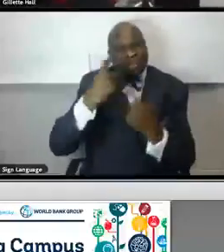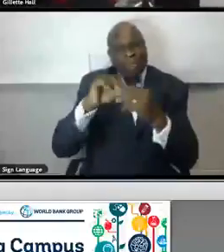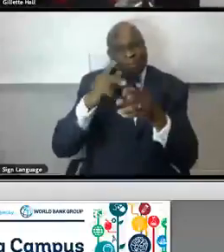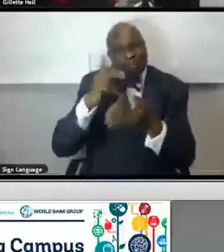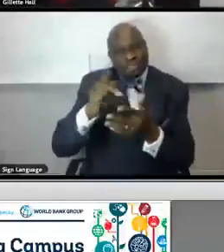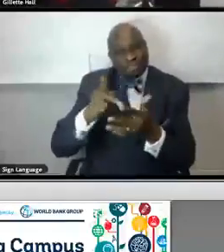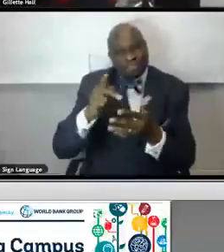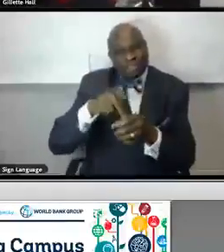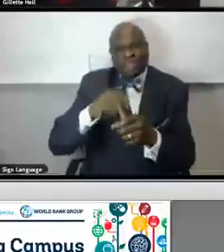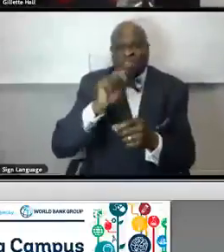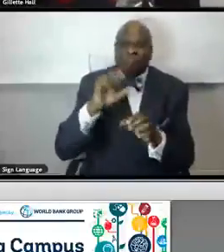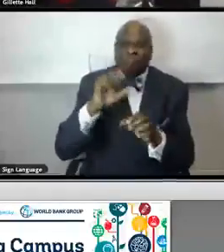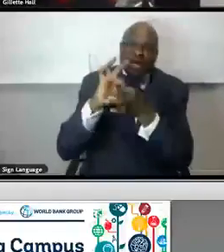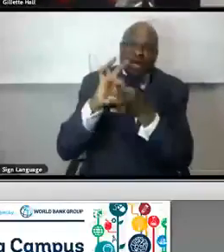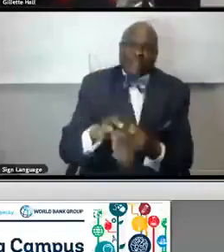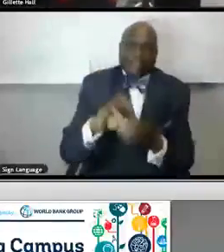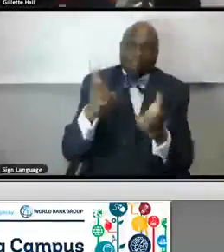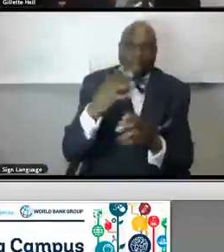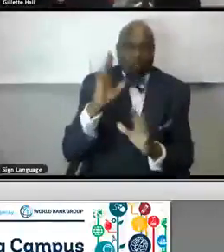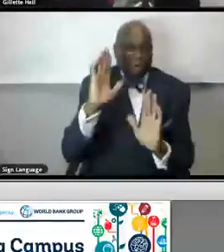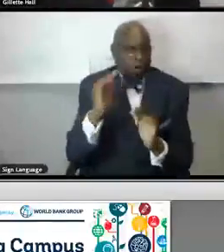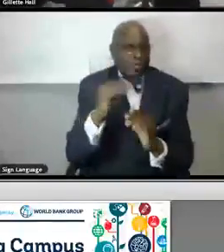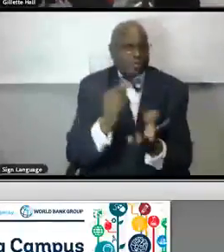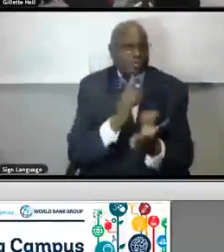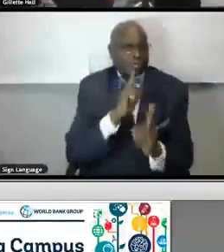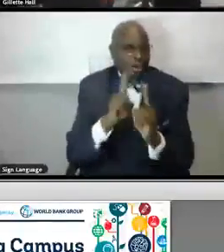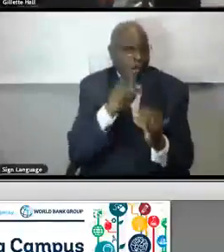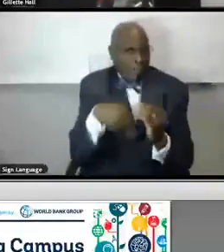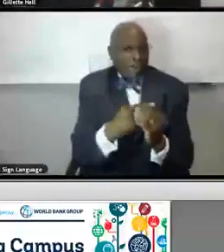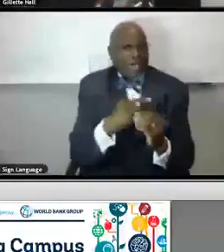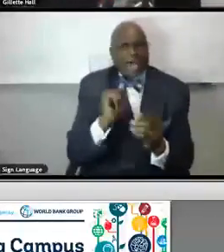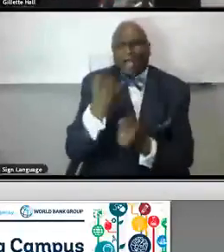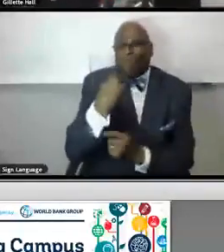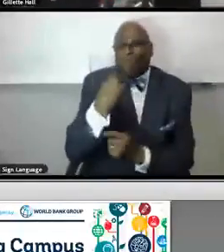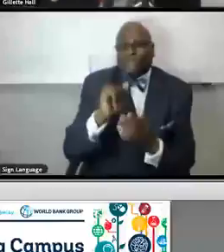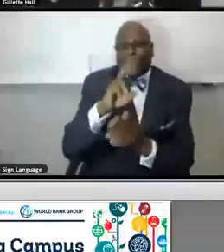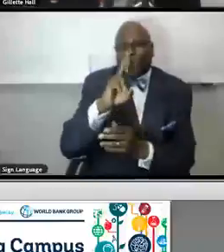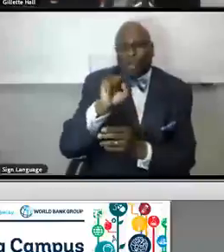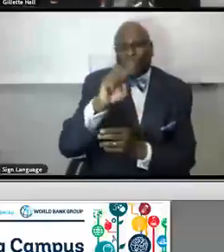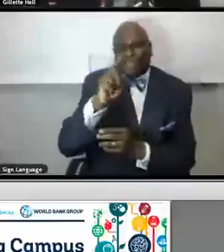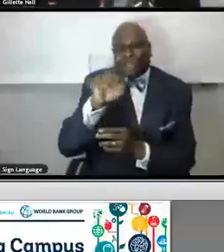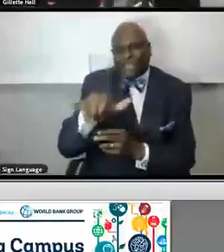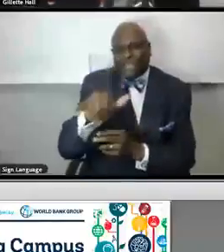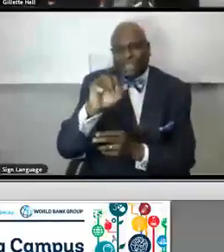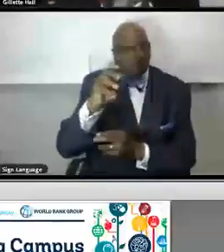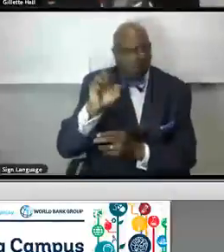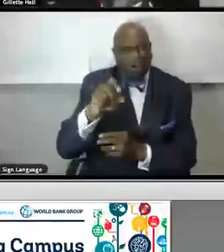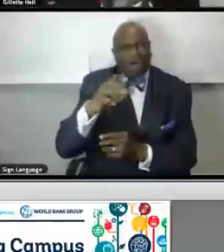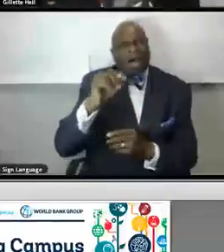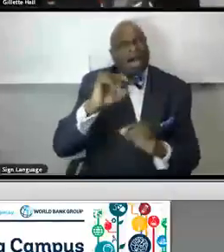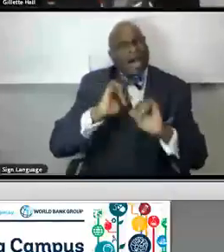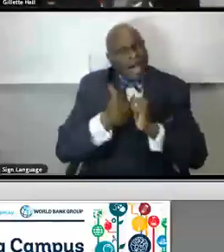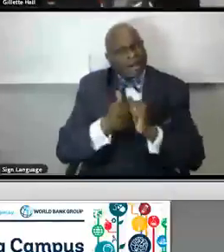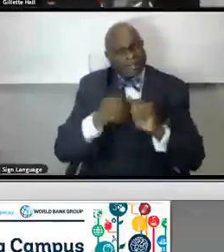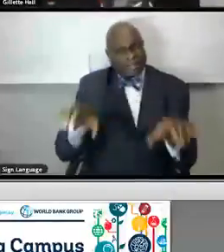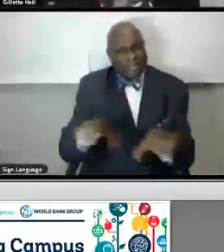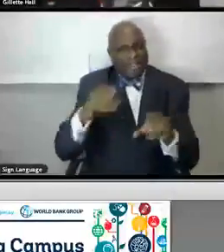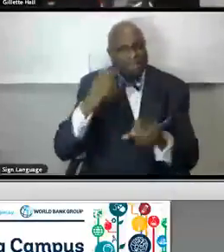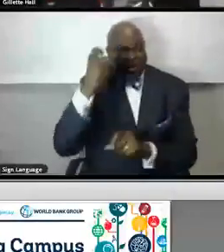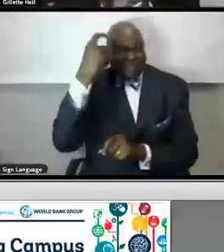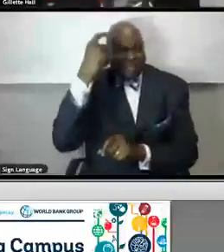because there's a related issue I was hoping to raise. Yes. So I got a question by Rasek Niembro. How to implement